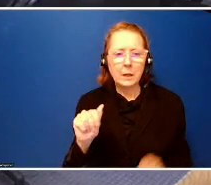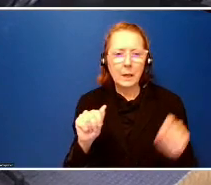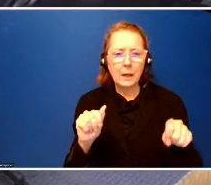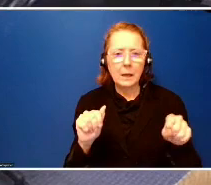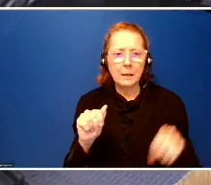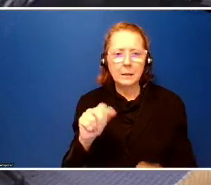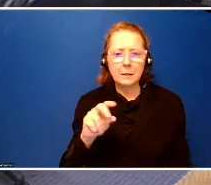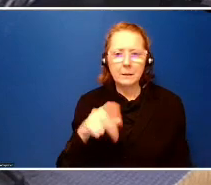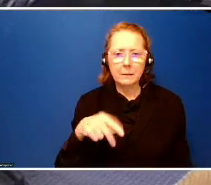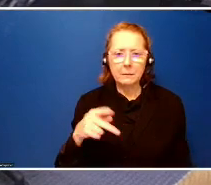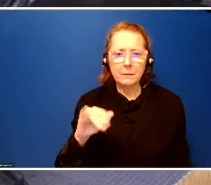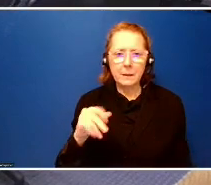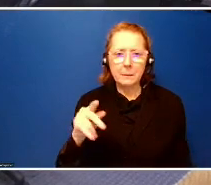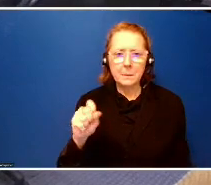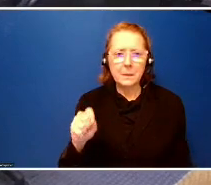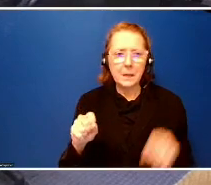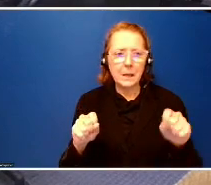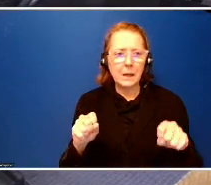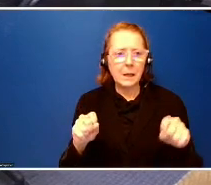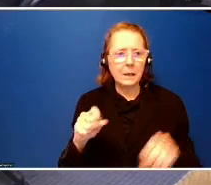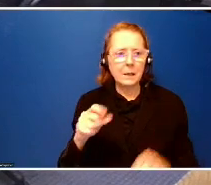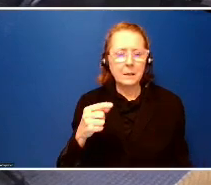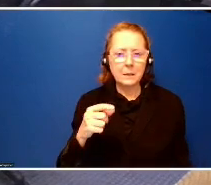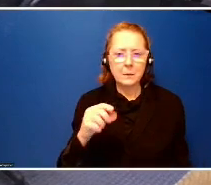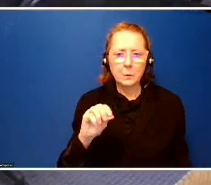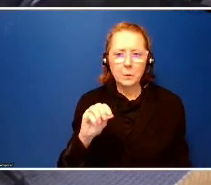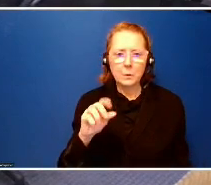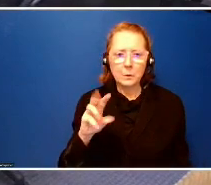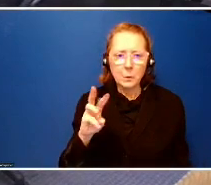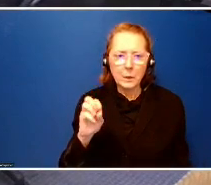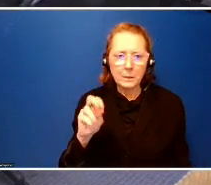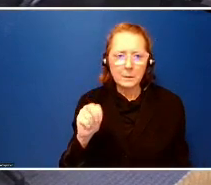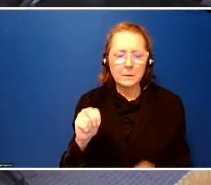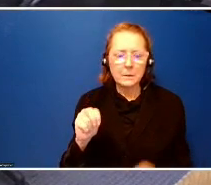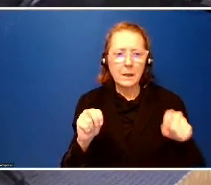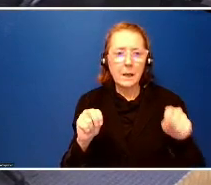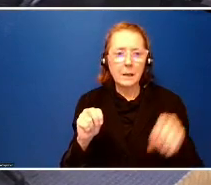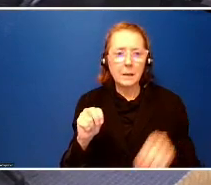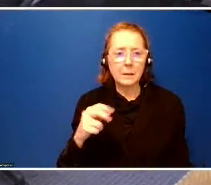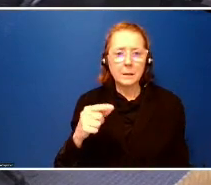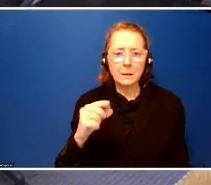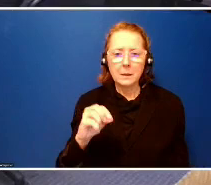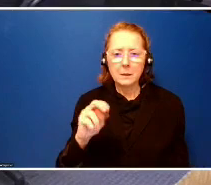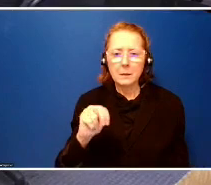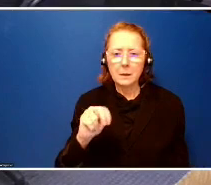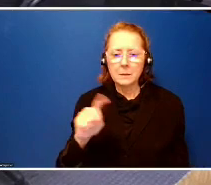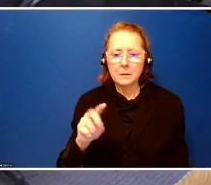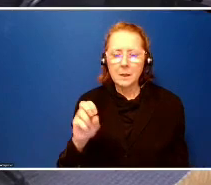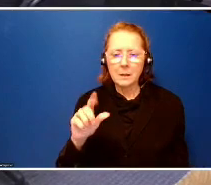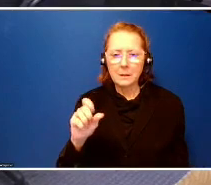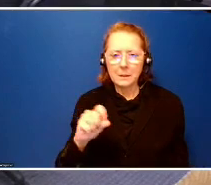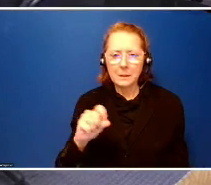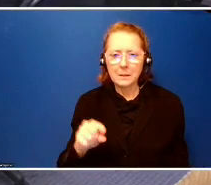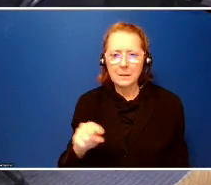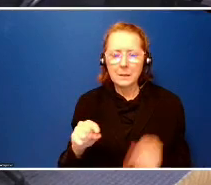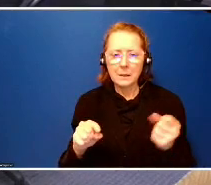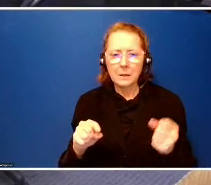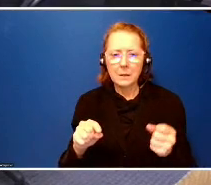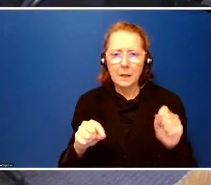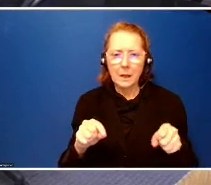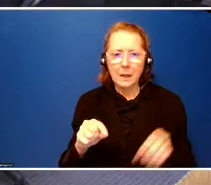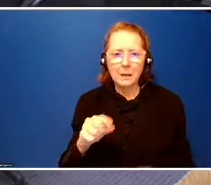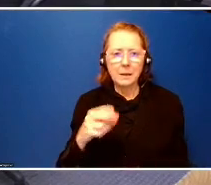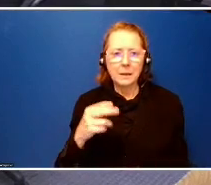Councilor Phillips? Aye. Councilor Gwynn? Aye. Councilor Gonzalez? Aye. Councilor Hoy? Here.